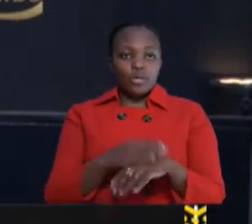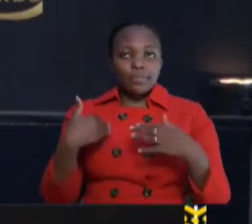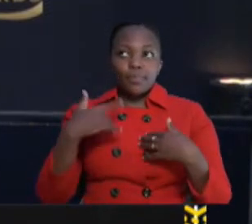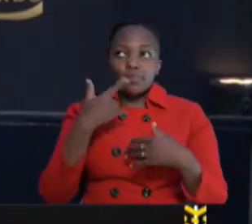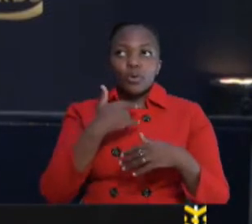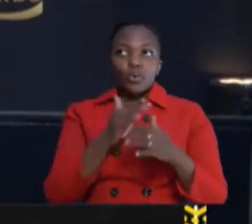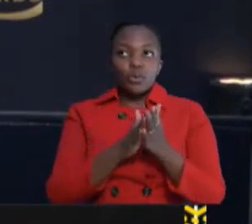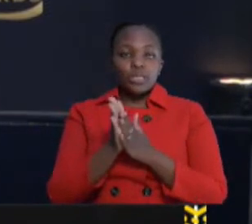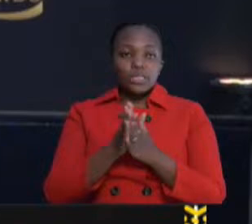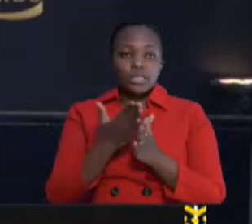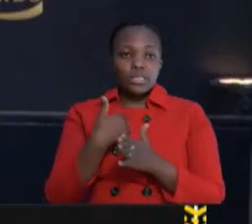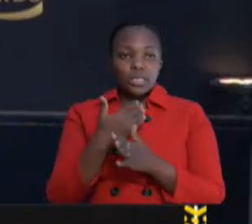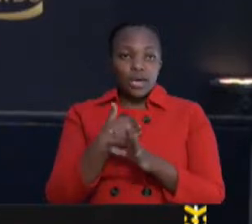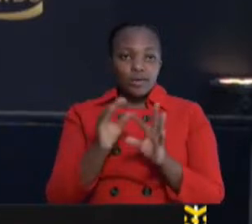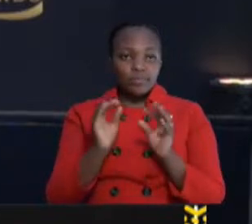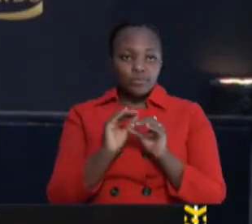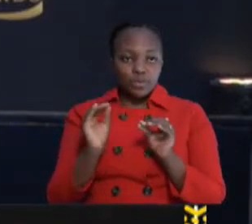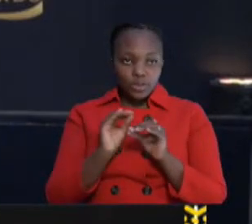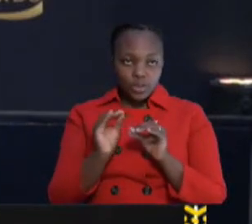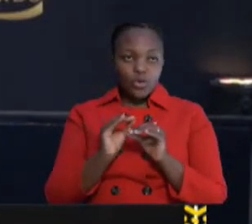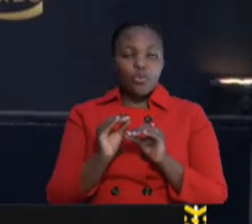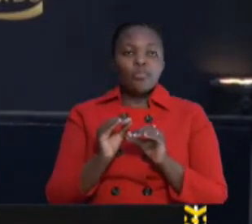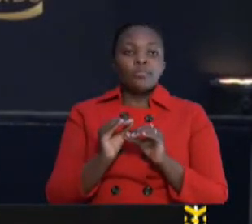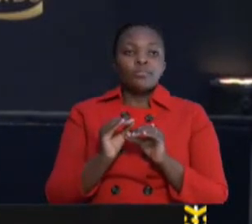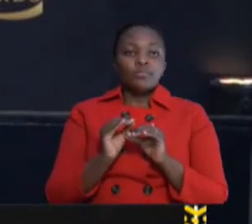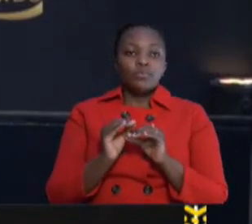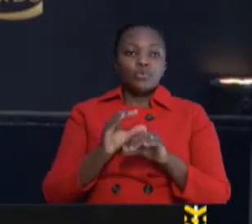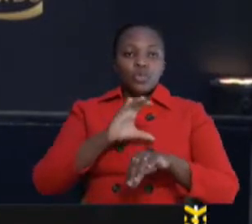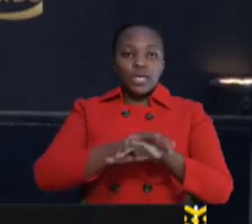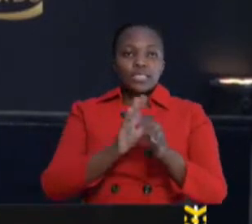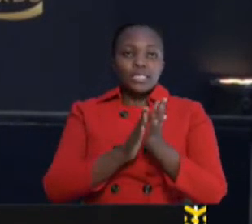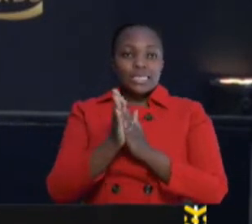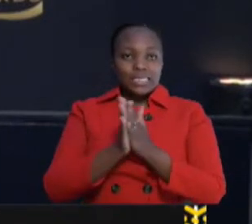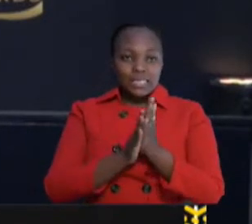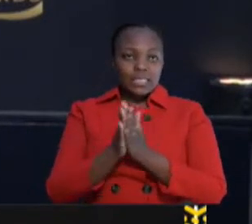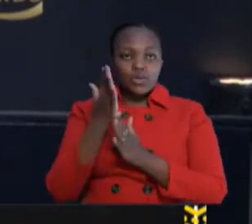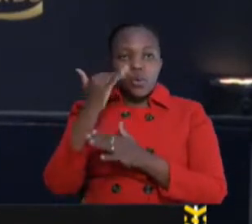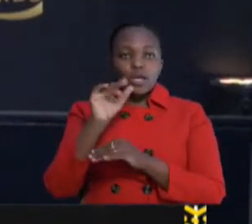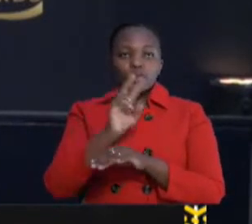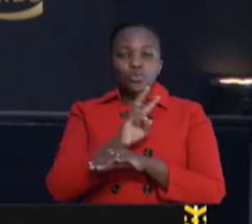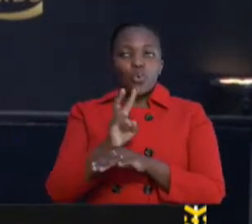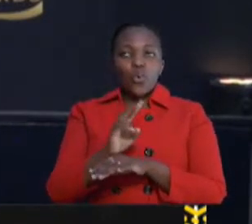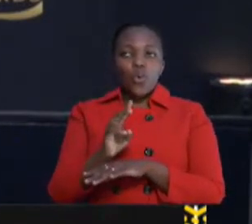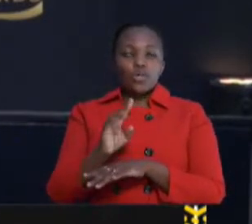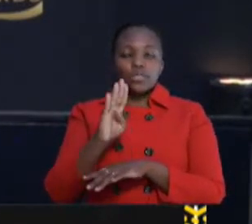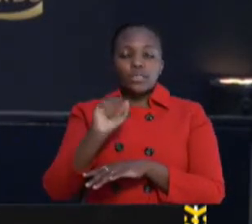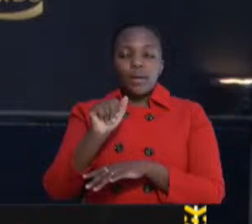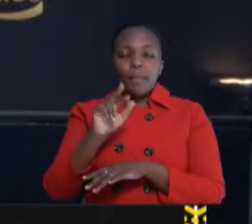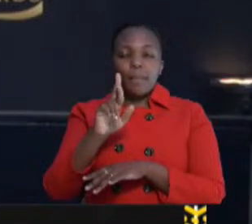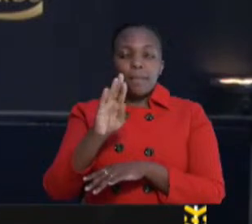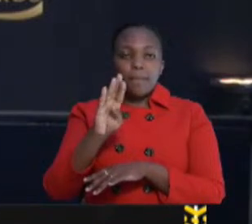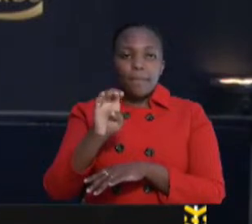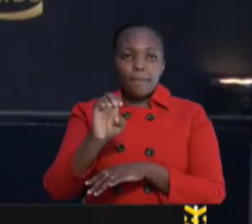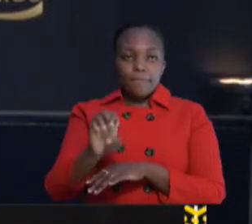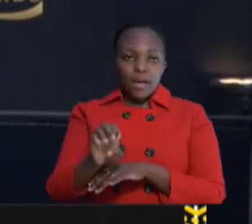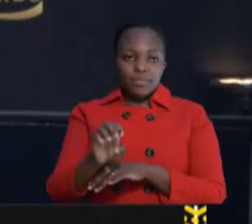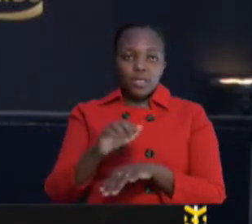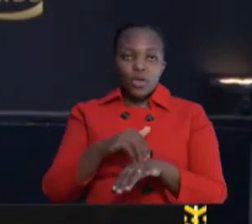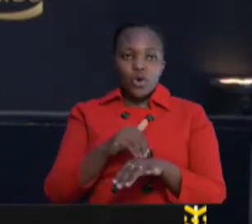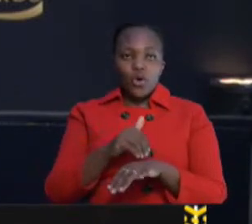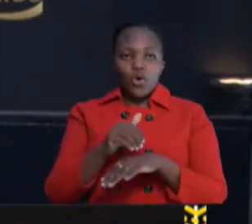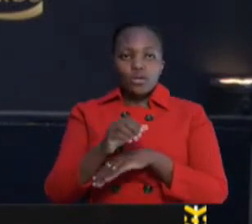should go watch Barbie in the movie at the cinemas. So educational content pieces, Q&A,